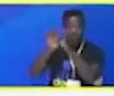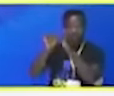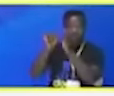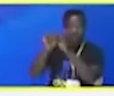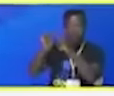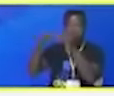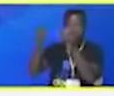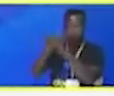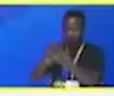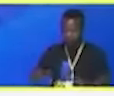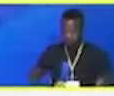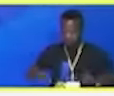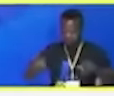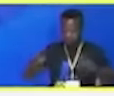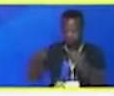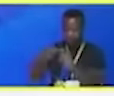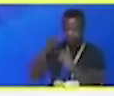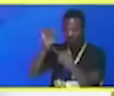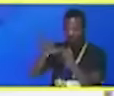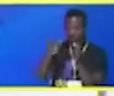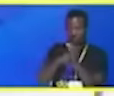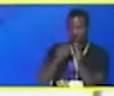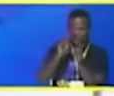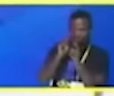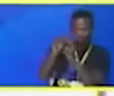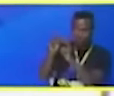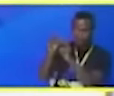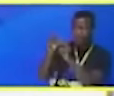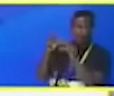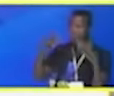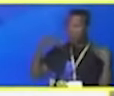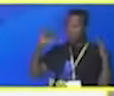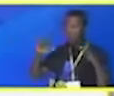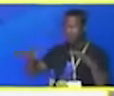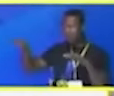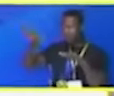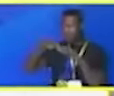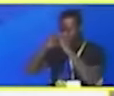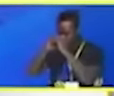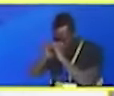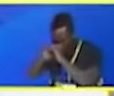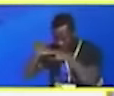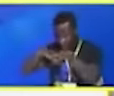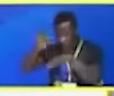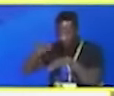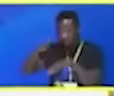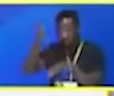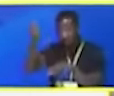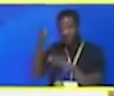throne room. And he beheld the worship that was going on there. When